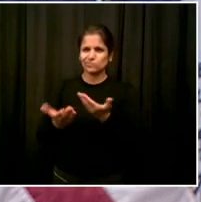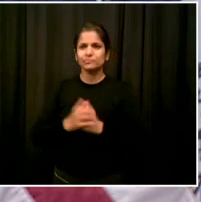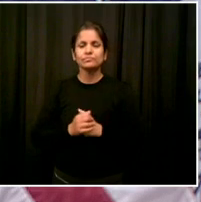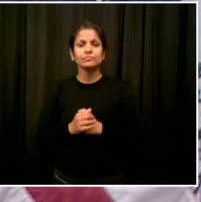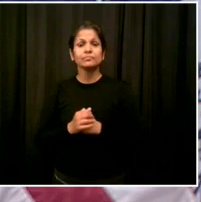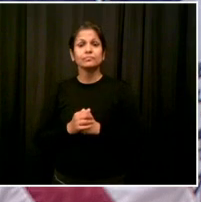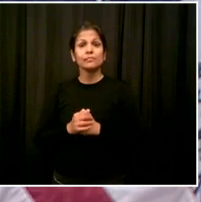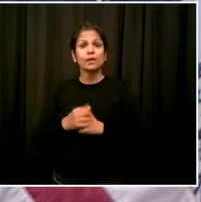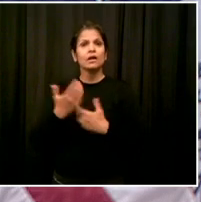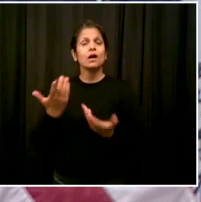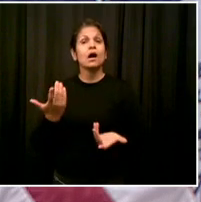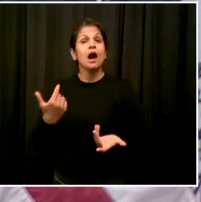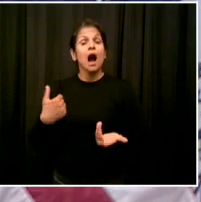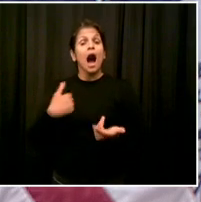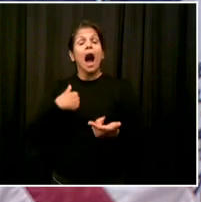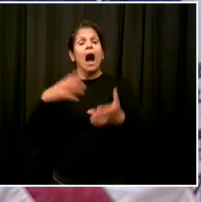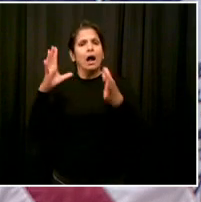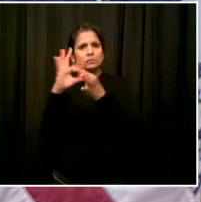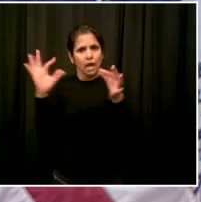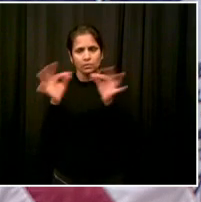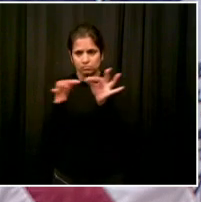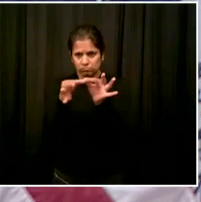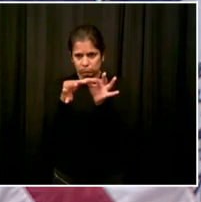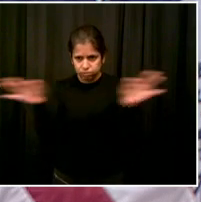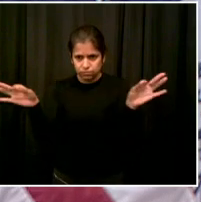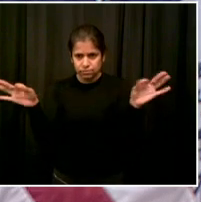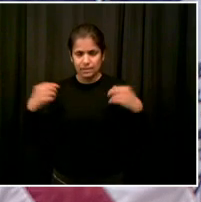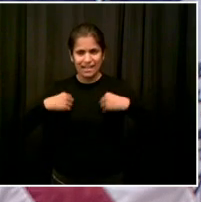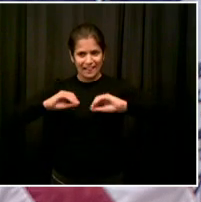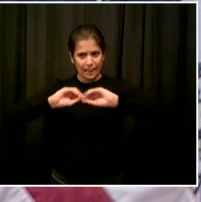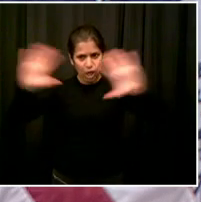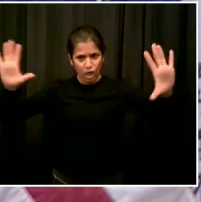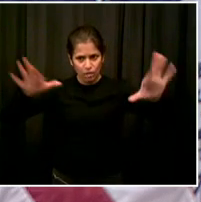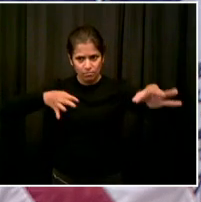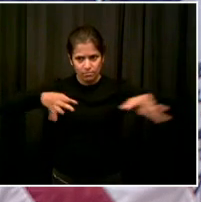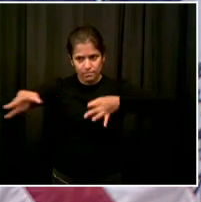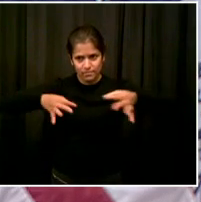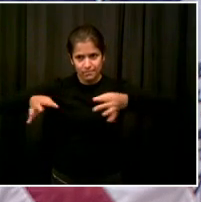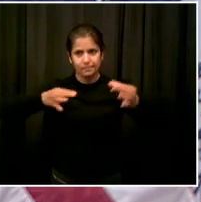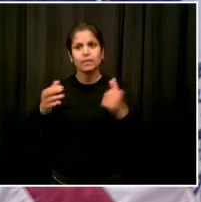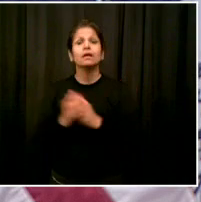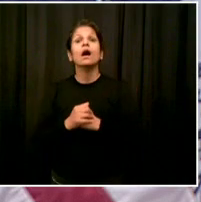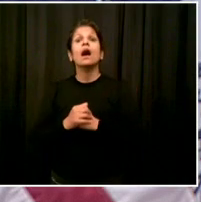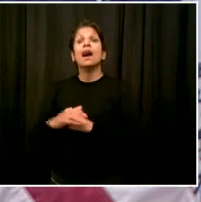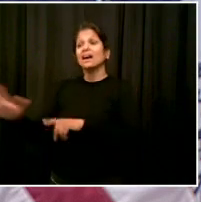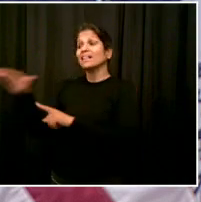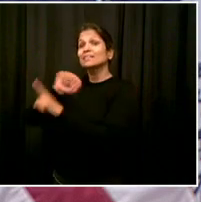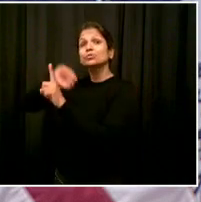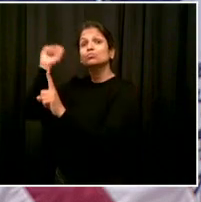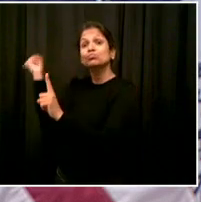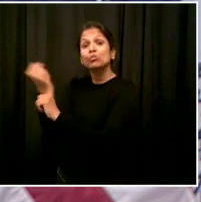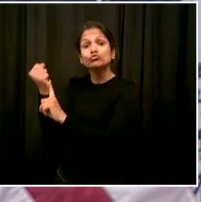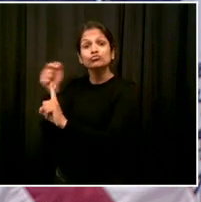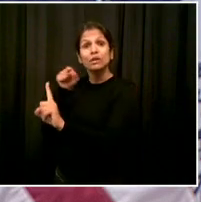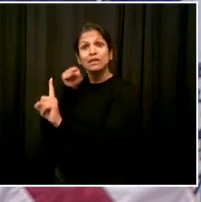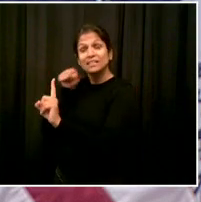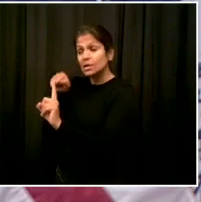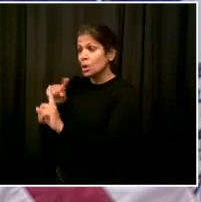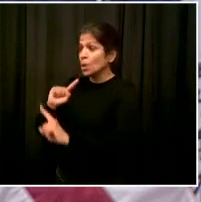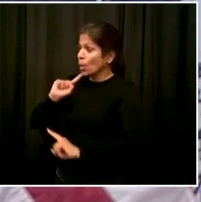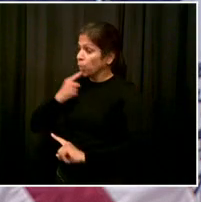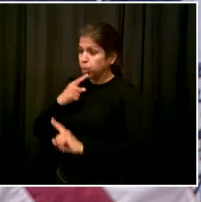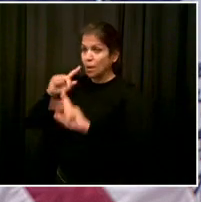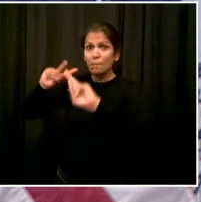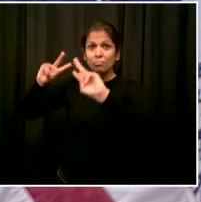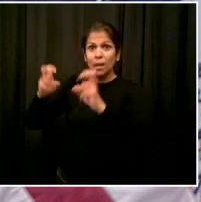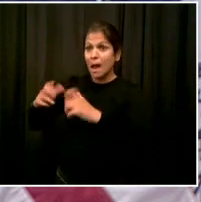is a matter of life and death, of course the NYPD is going to intervene. But if you listen to what I said just a short while ago,